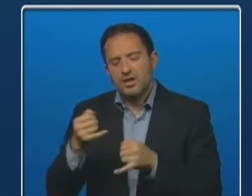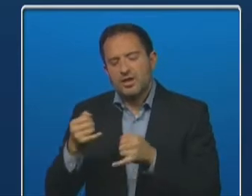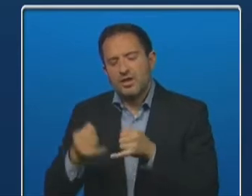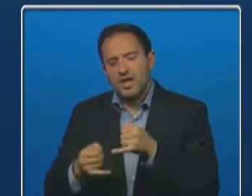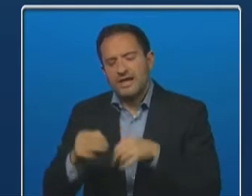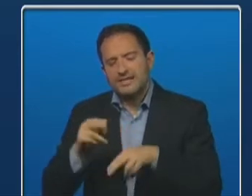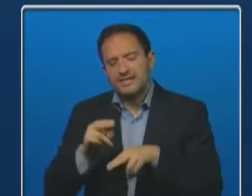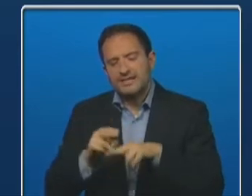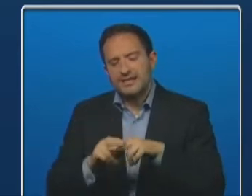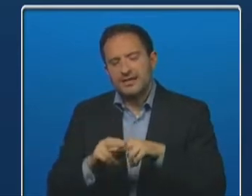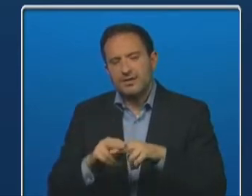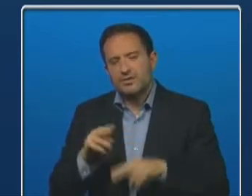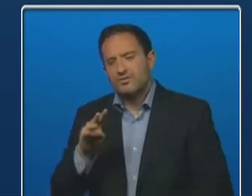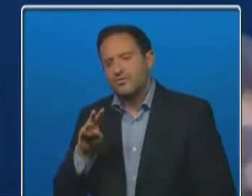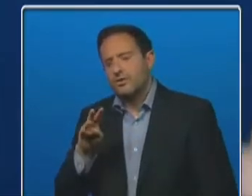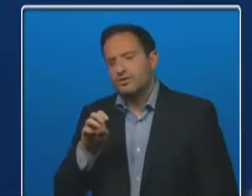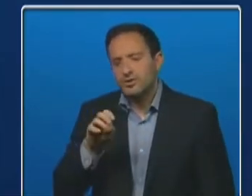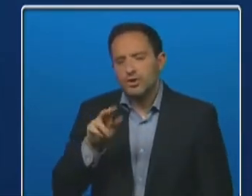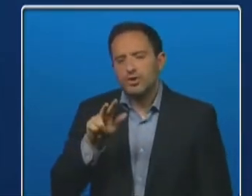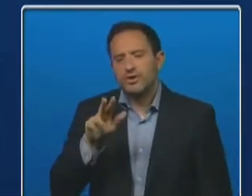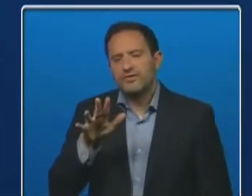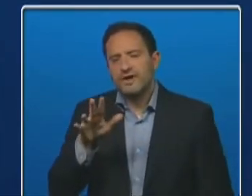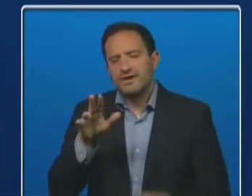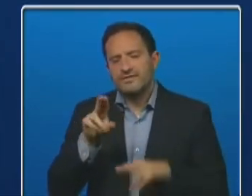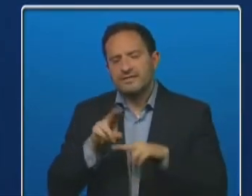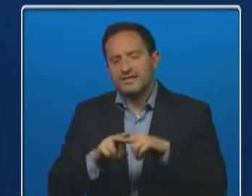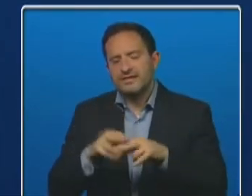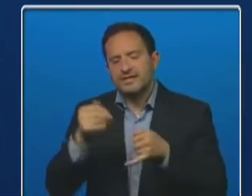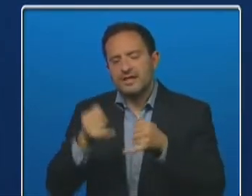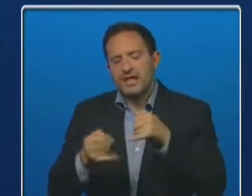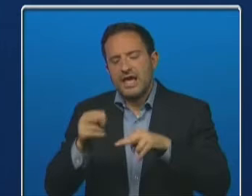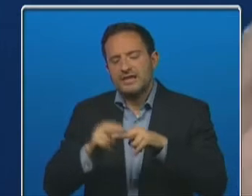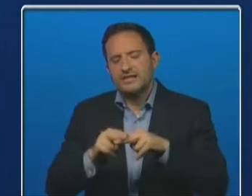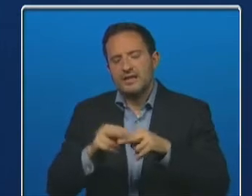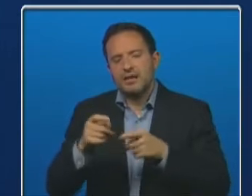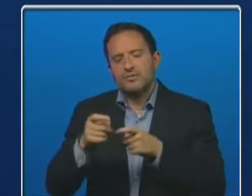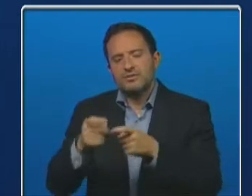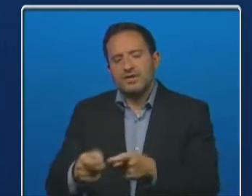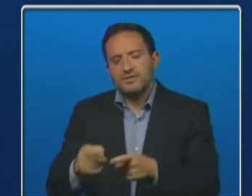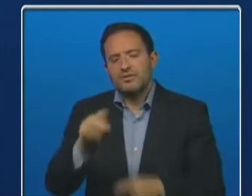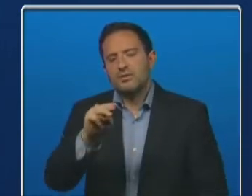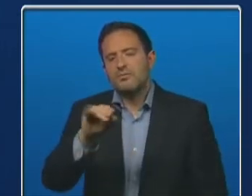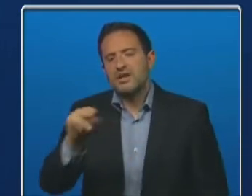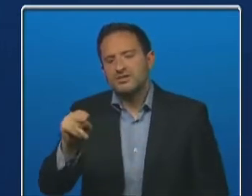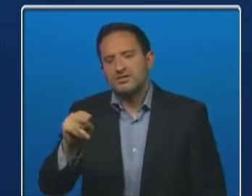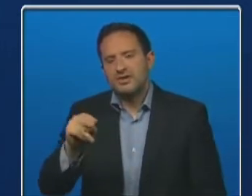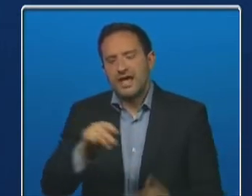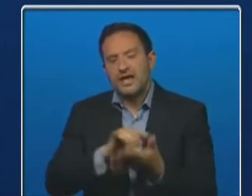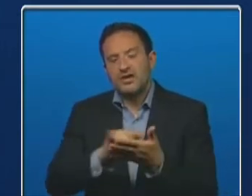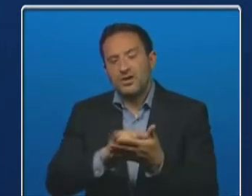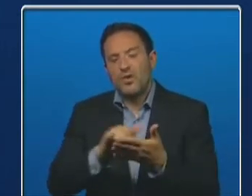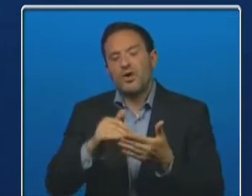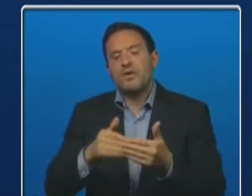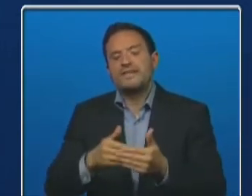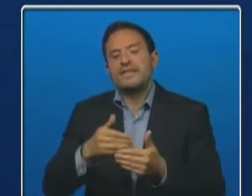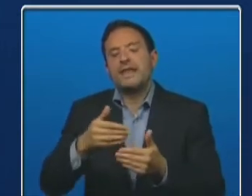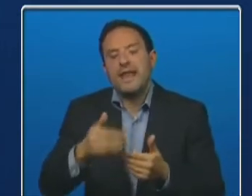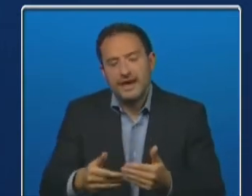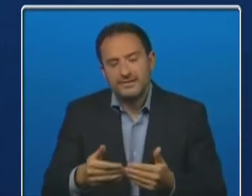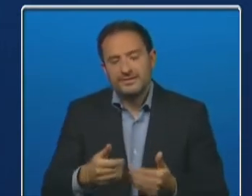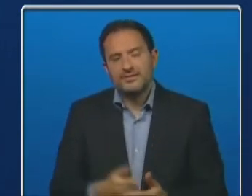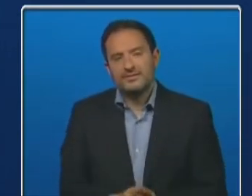There are 435 seats, so the last seat went to Minnesota, and New York was next in line. And if you do